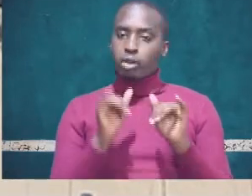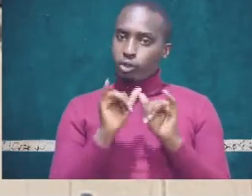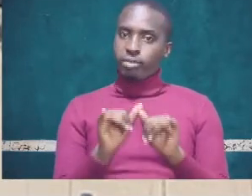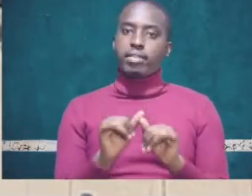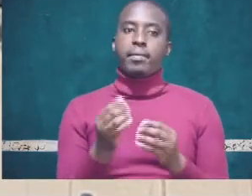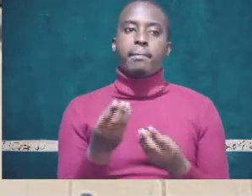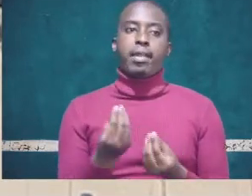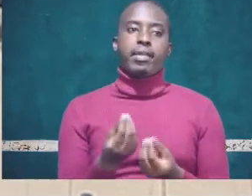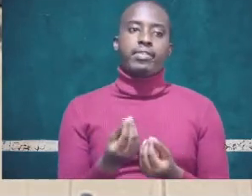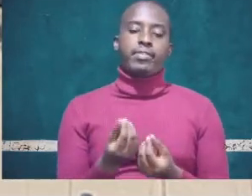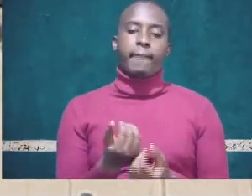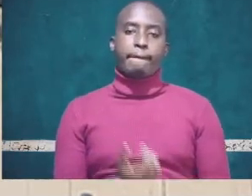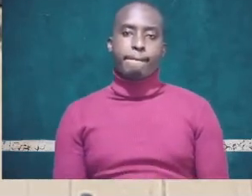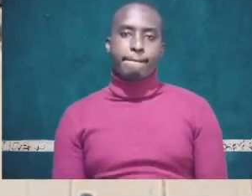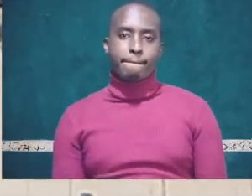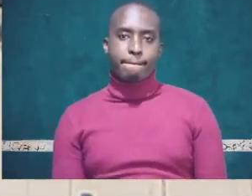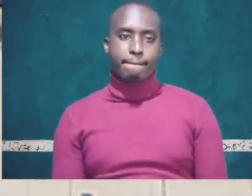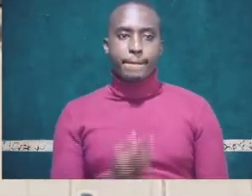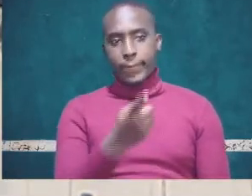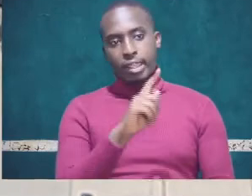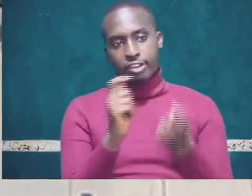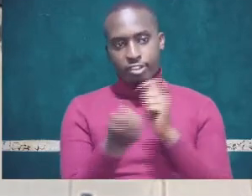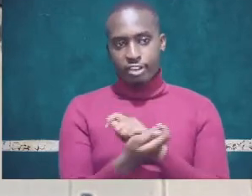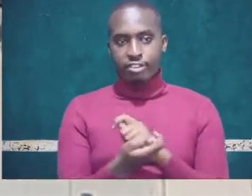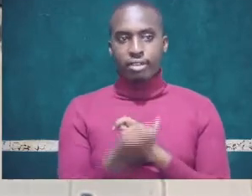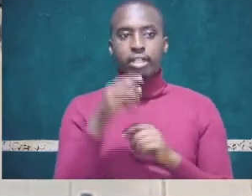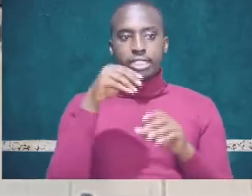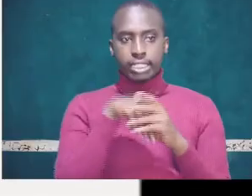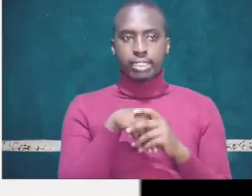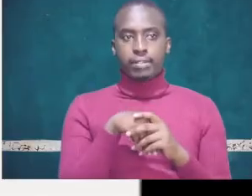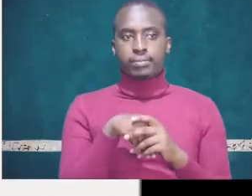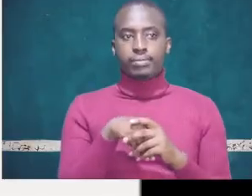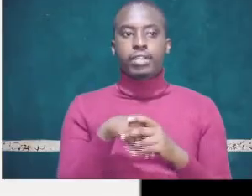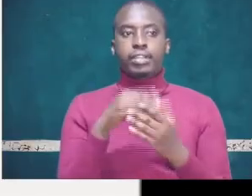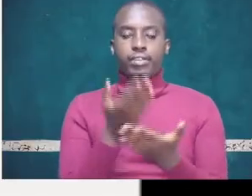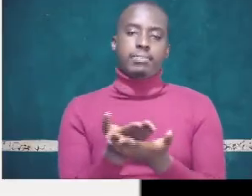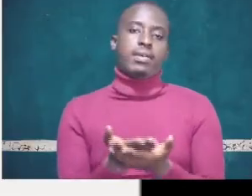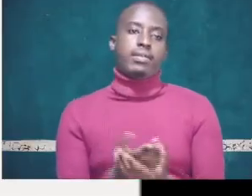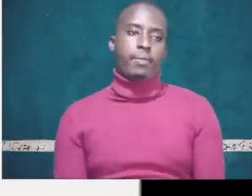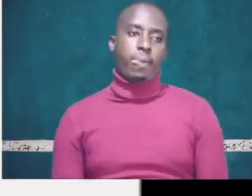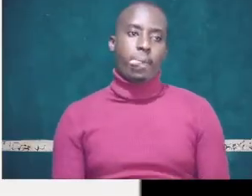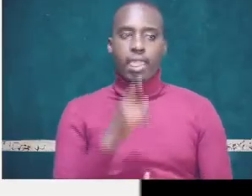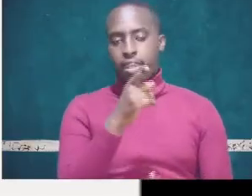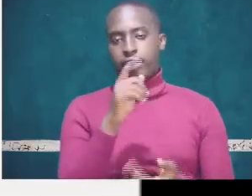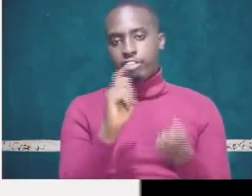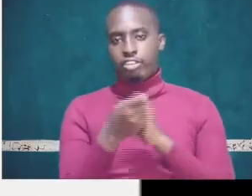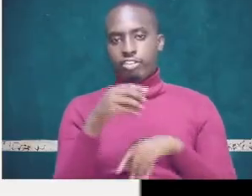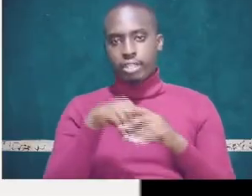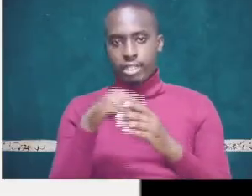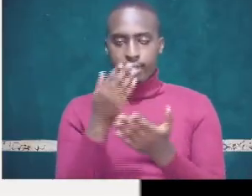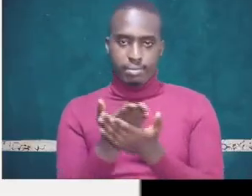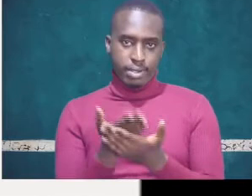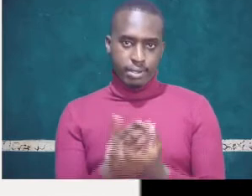constant price. So there is a change in demand. There is a change in demand.